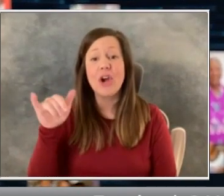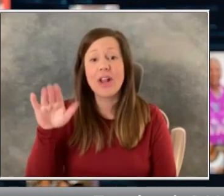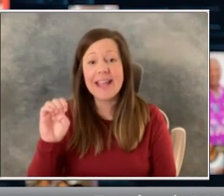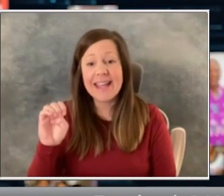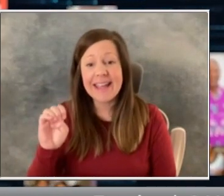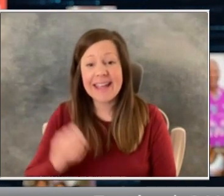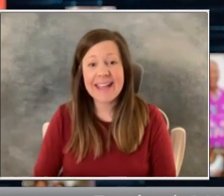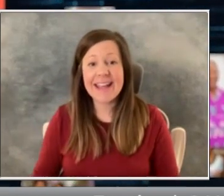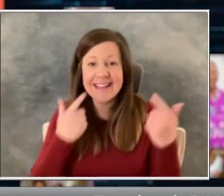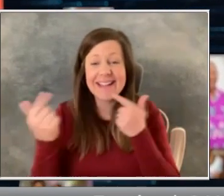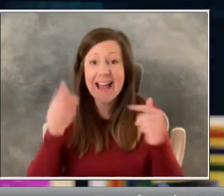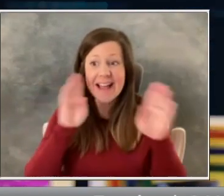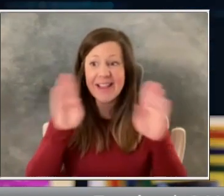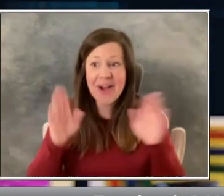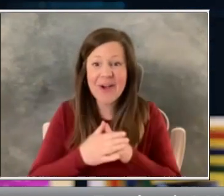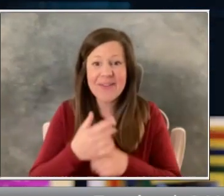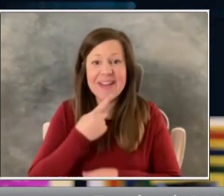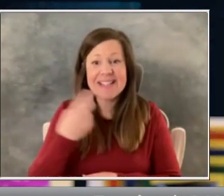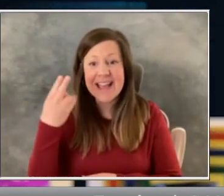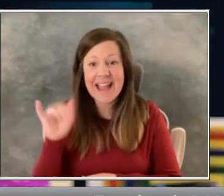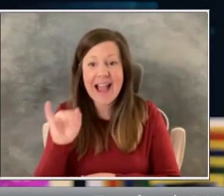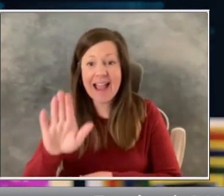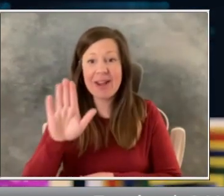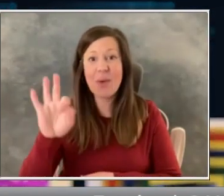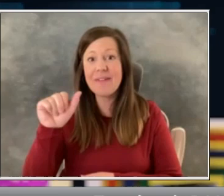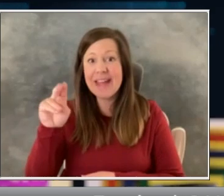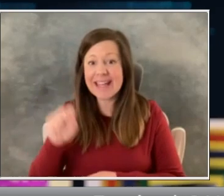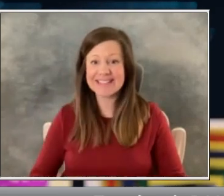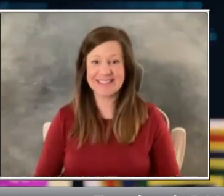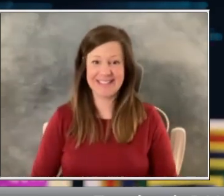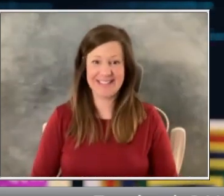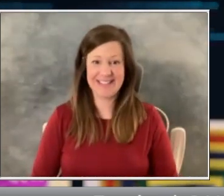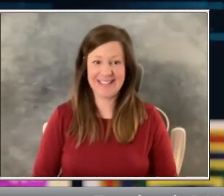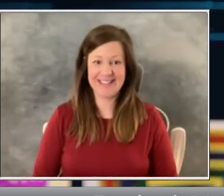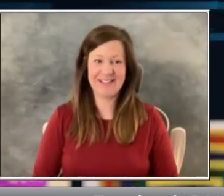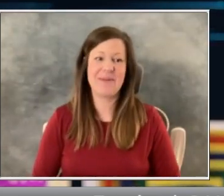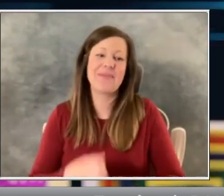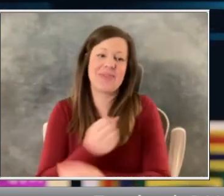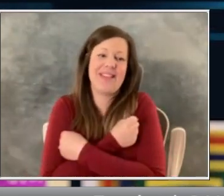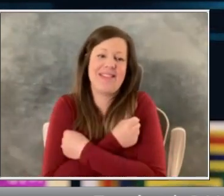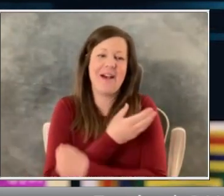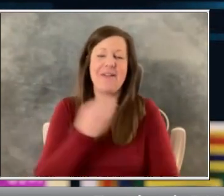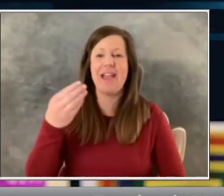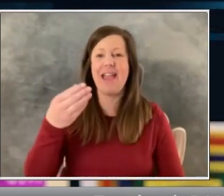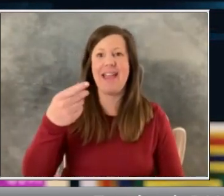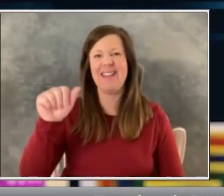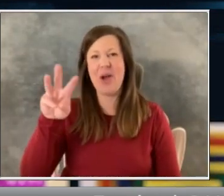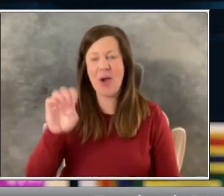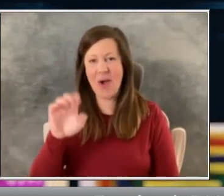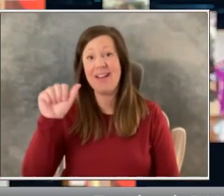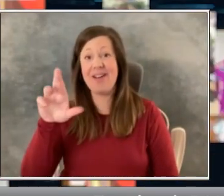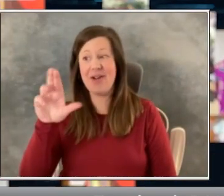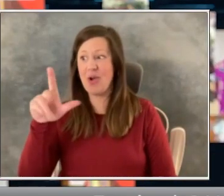Hey there. Say hi to your fans. The love and awe that Carlos Olivas III feels for his father is